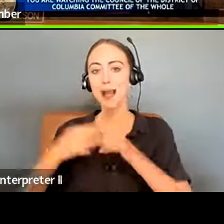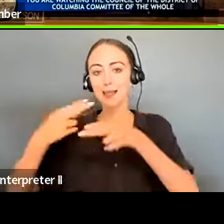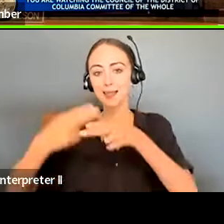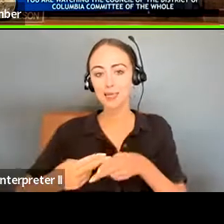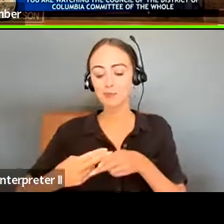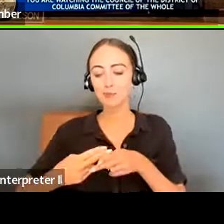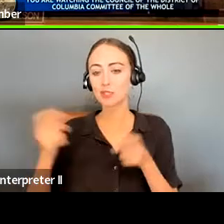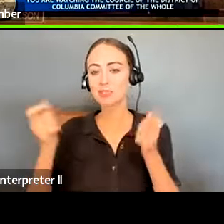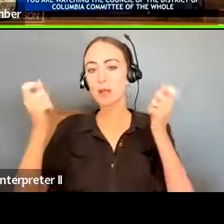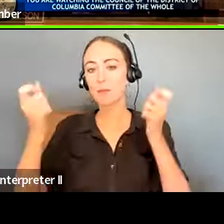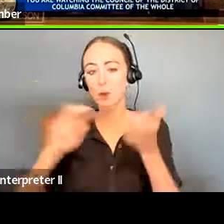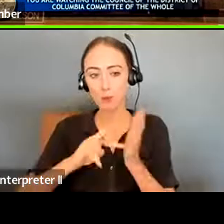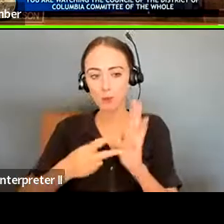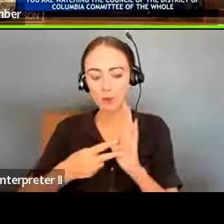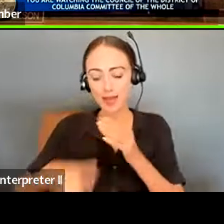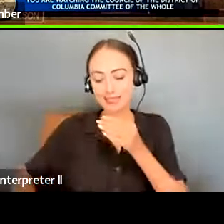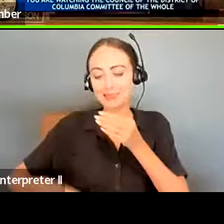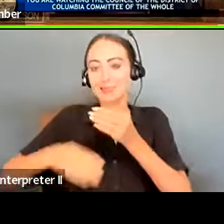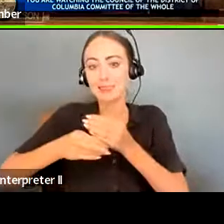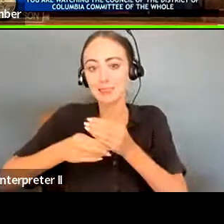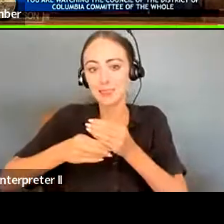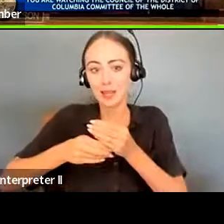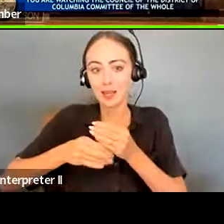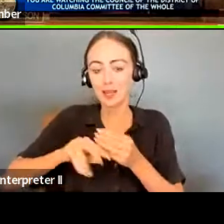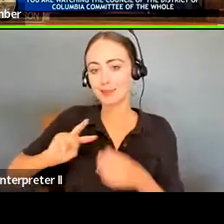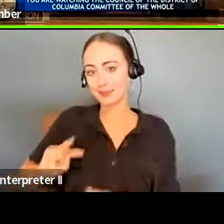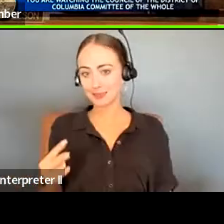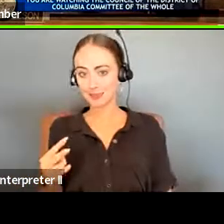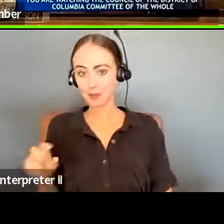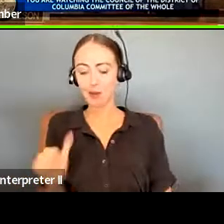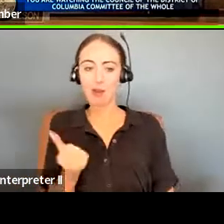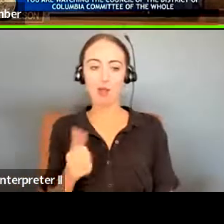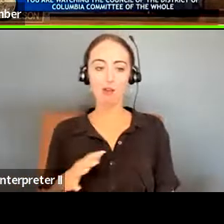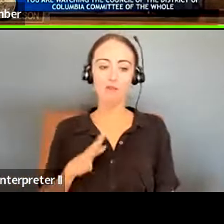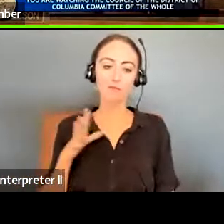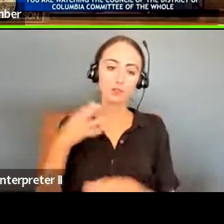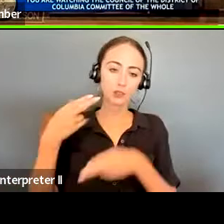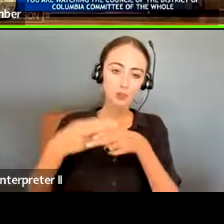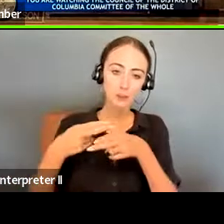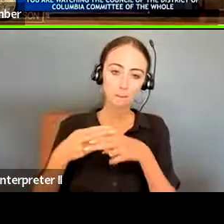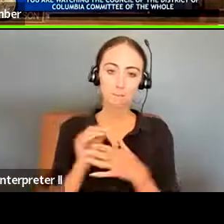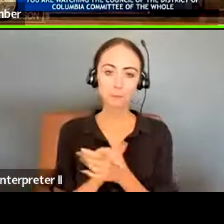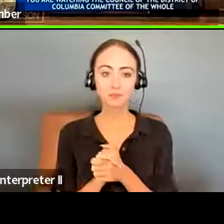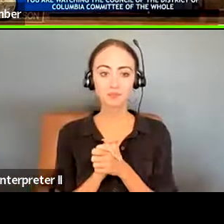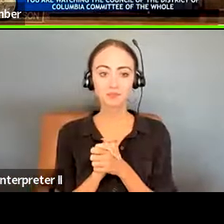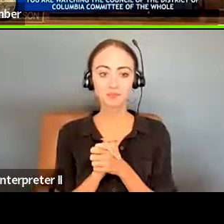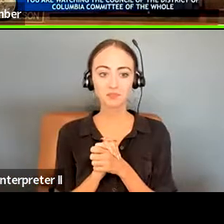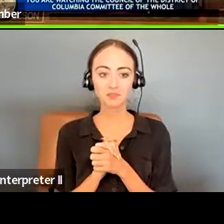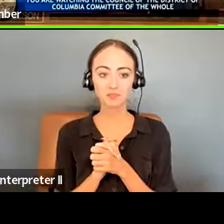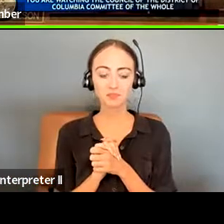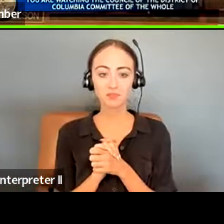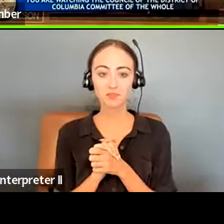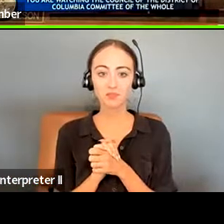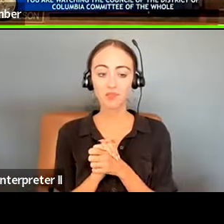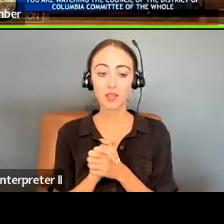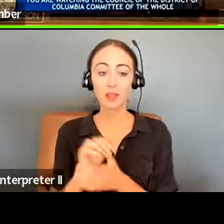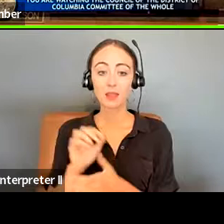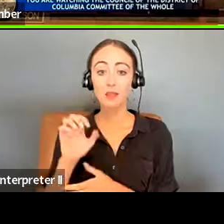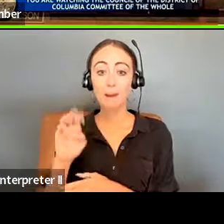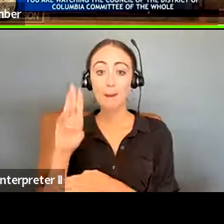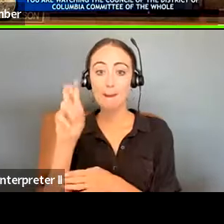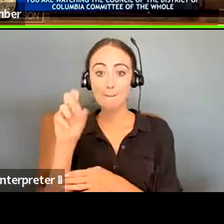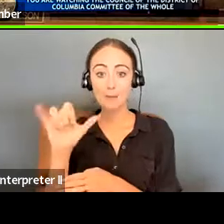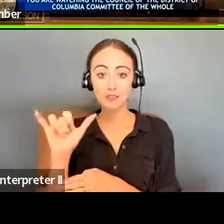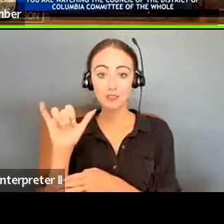and shall be in addition to and subordinate to any name that is an official name. The Embassy of Australia